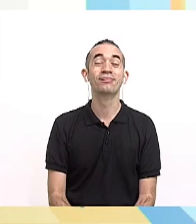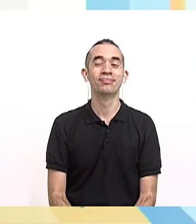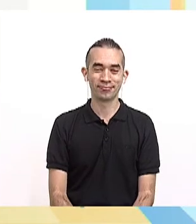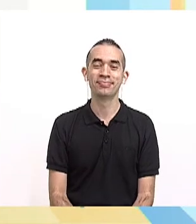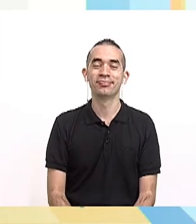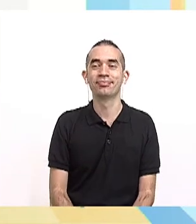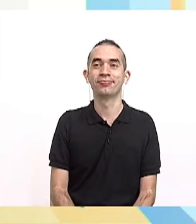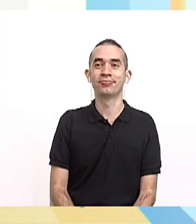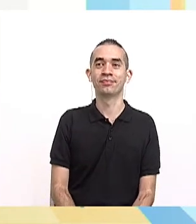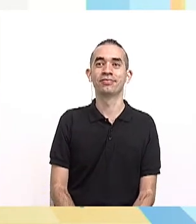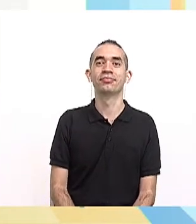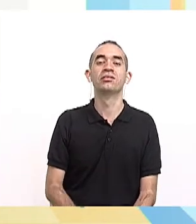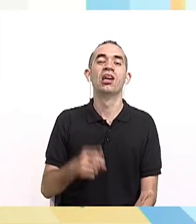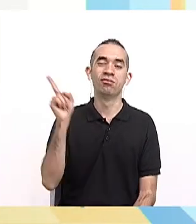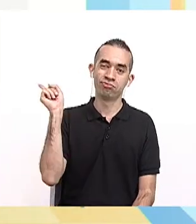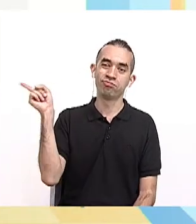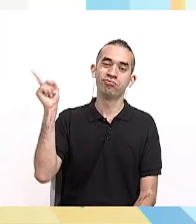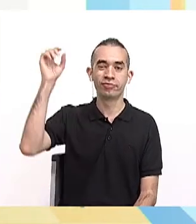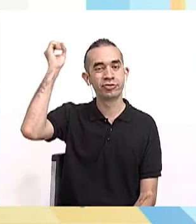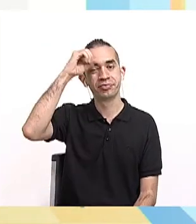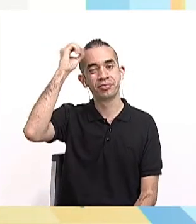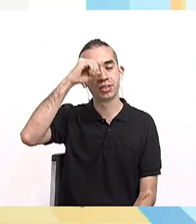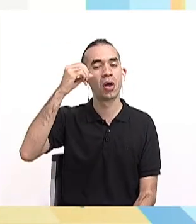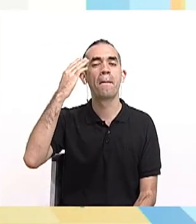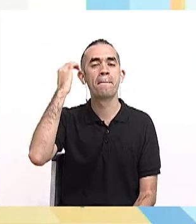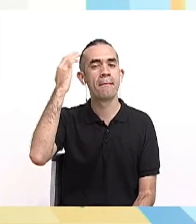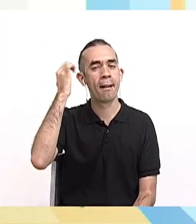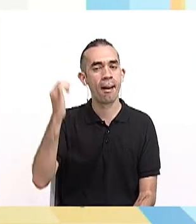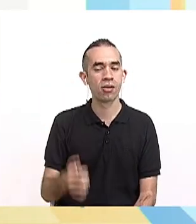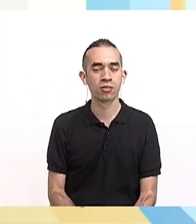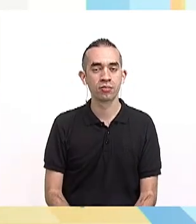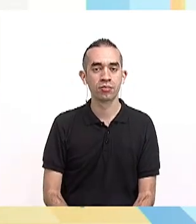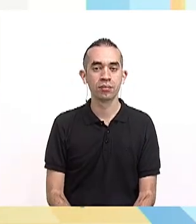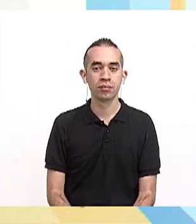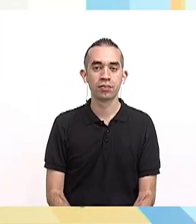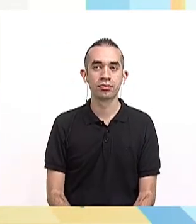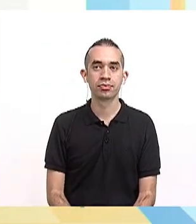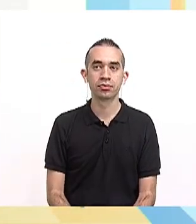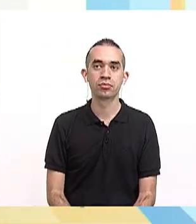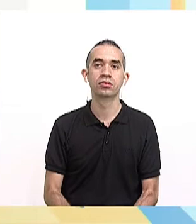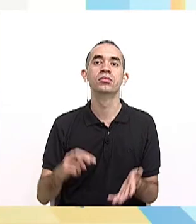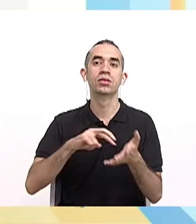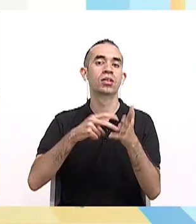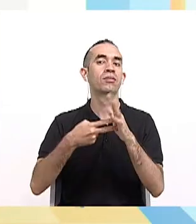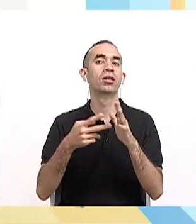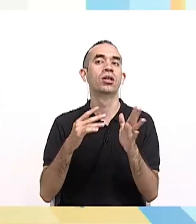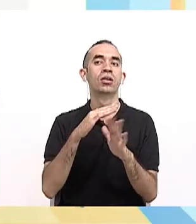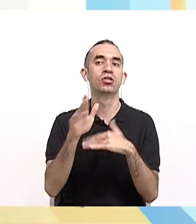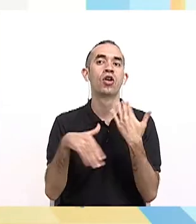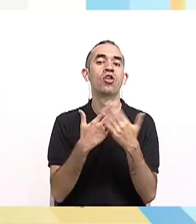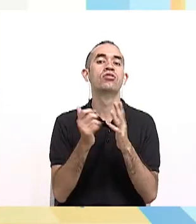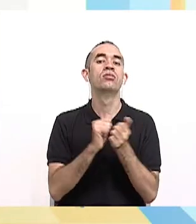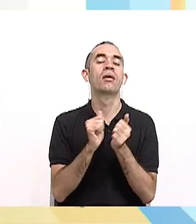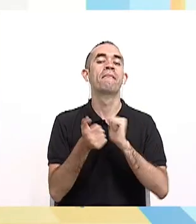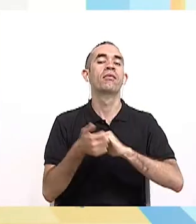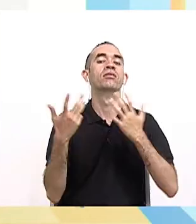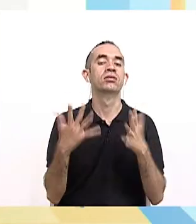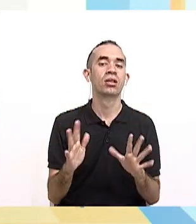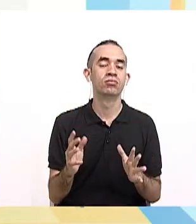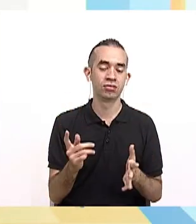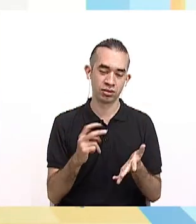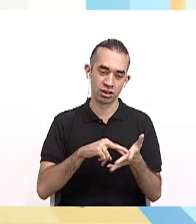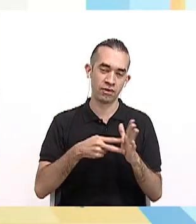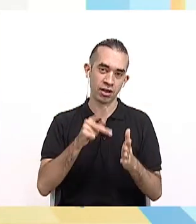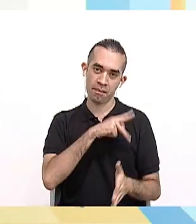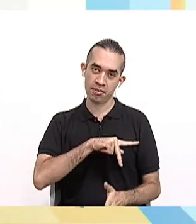Yes, this is an opinion. Why is this an opinion? Because it says that we are all changed. So that is something very personal. That is